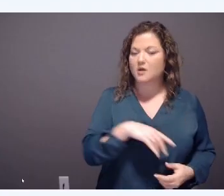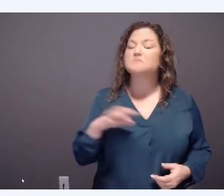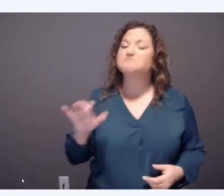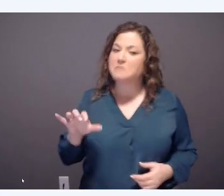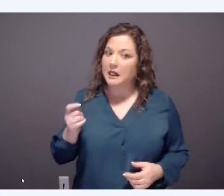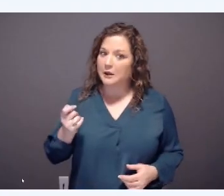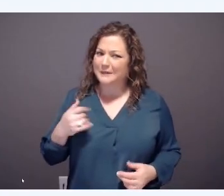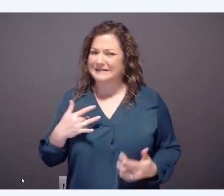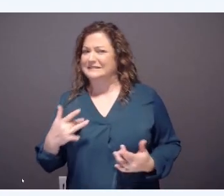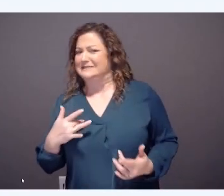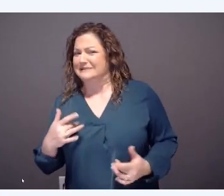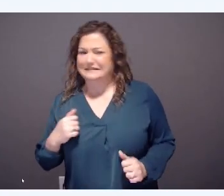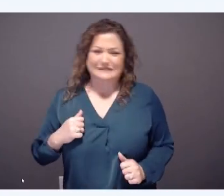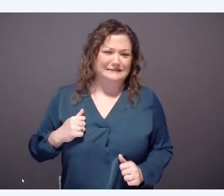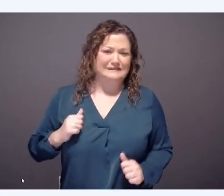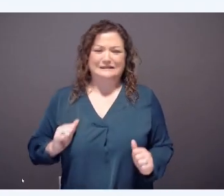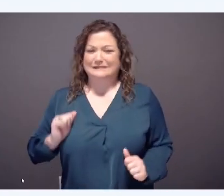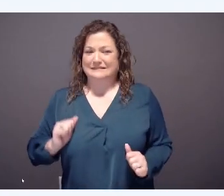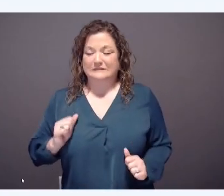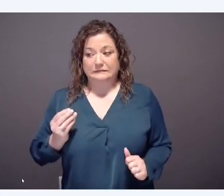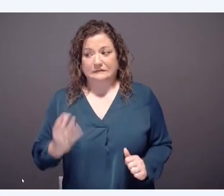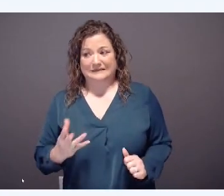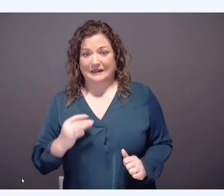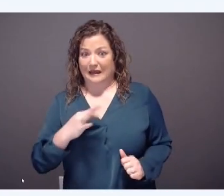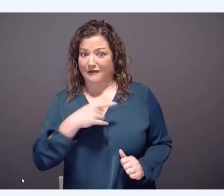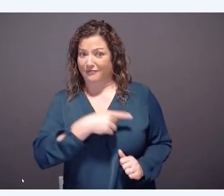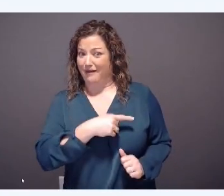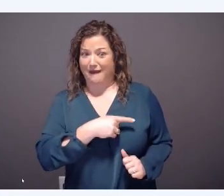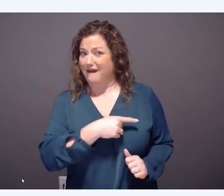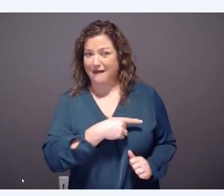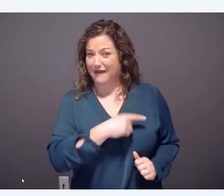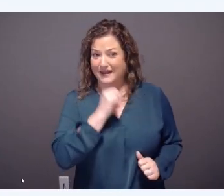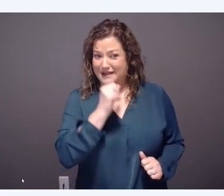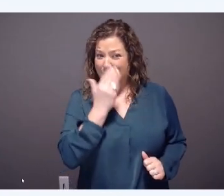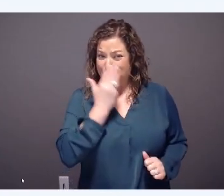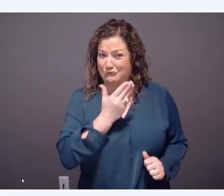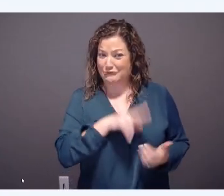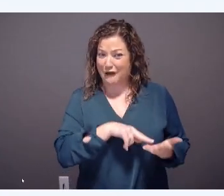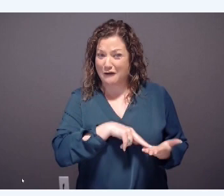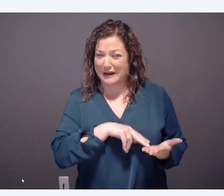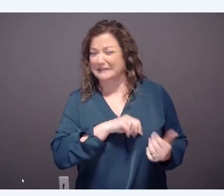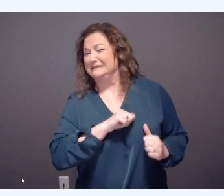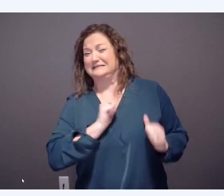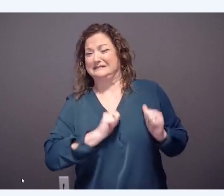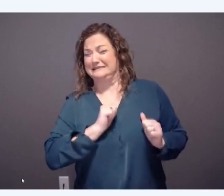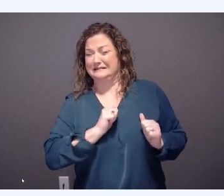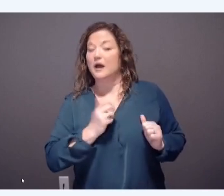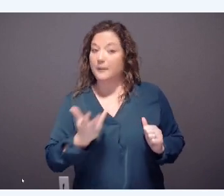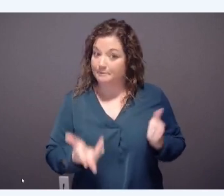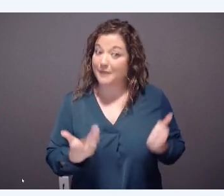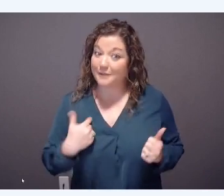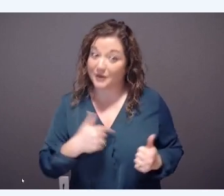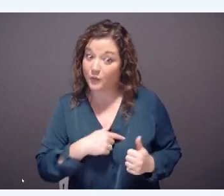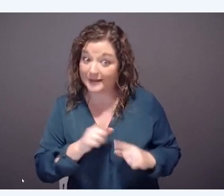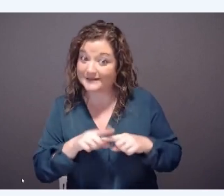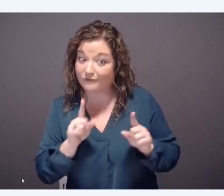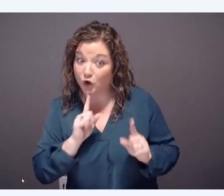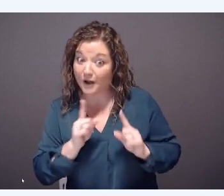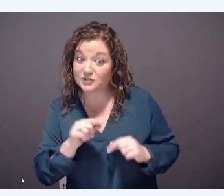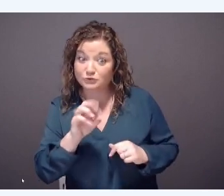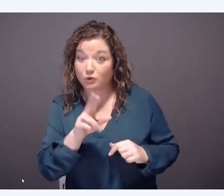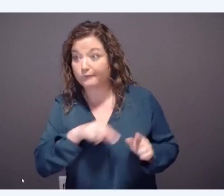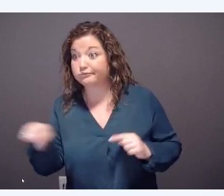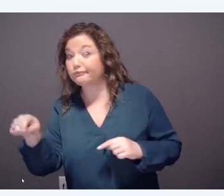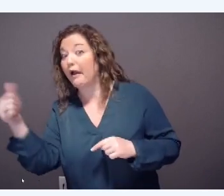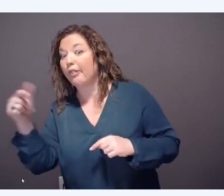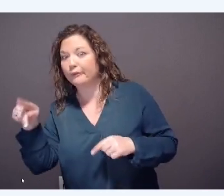us internally. If they turned out to not be such a good contractor, we might be having a different conversation, or maybe y'all are talking to somebody different.